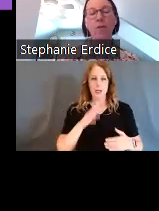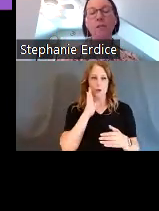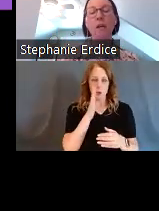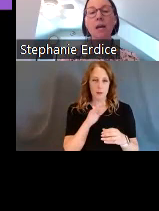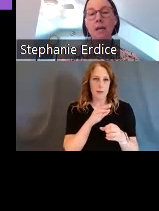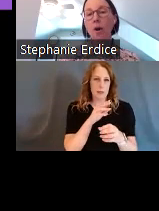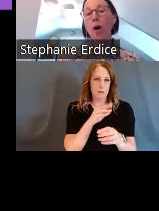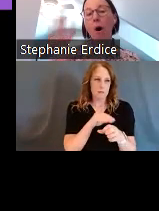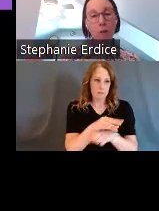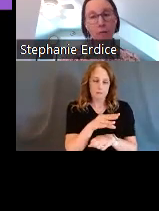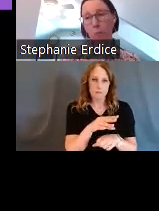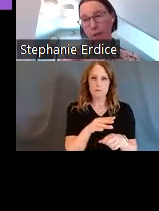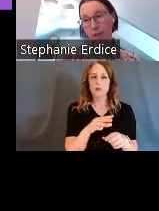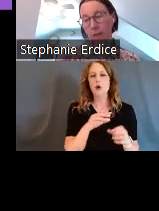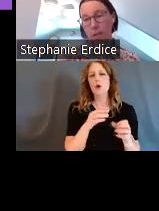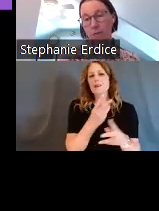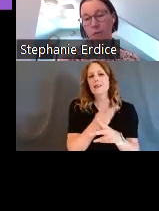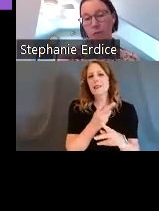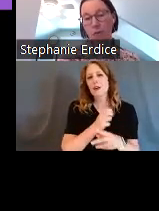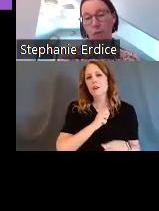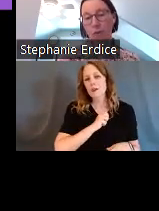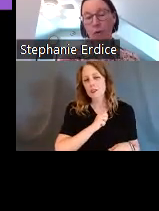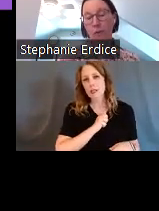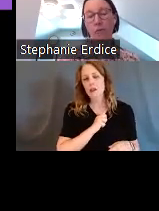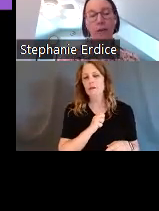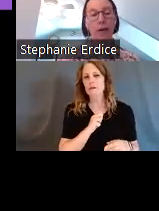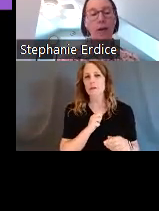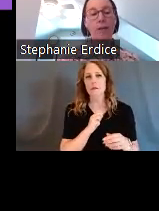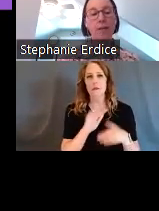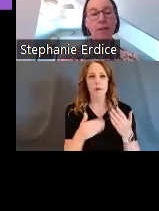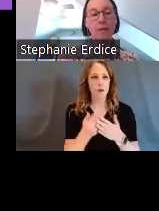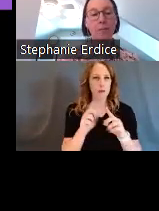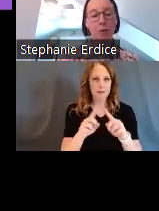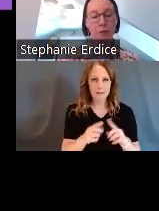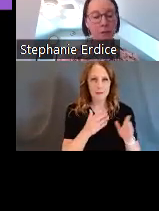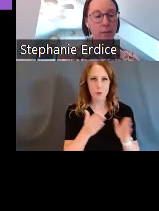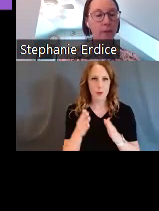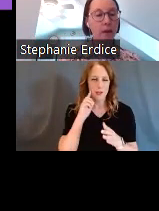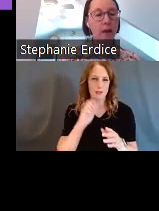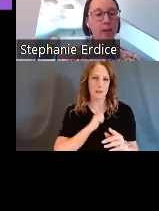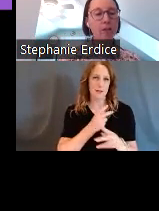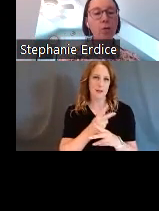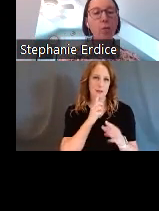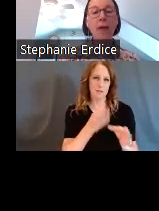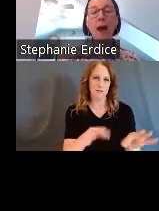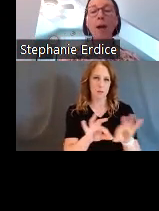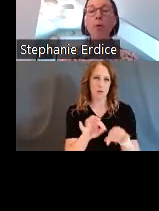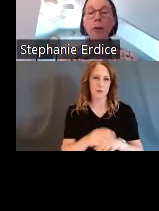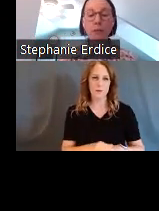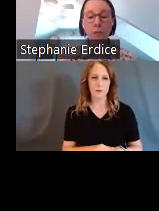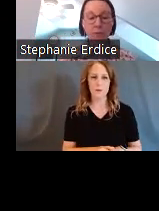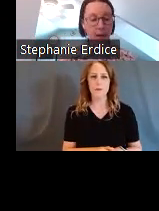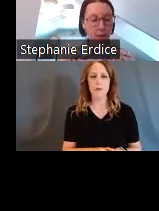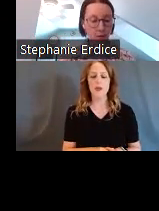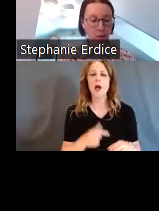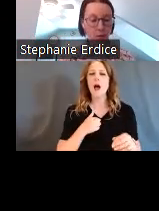of ourselves in all of the ways that we need to for self-care is important. And so with that, I'm